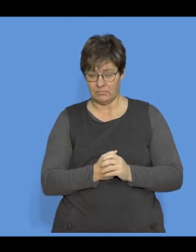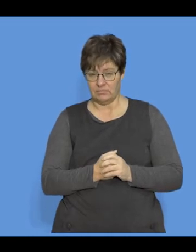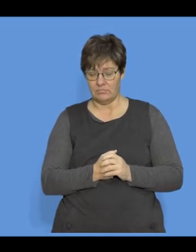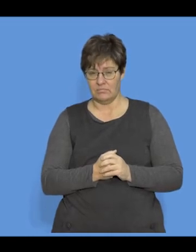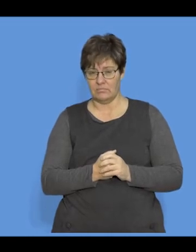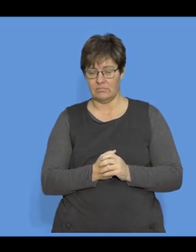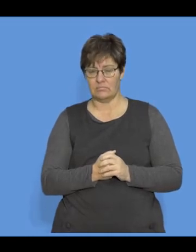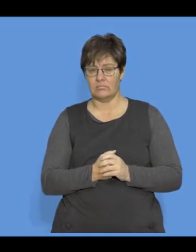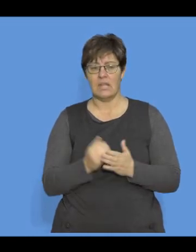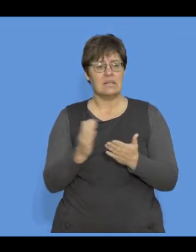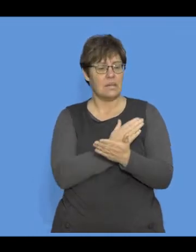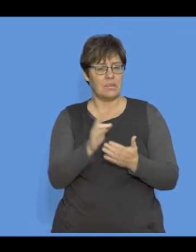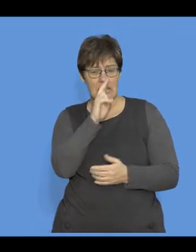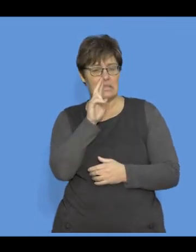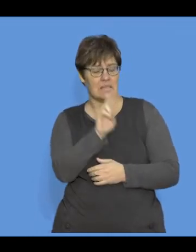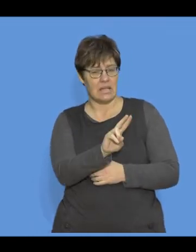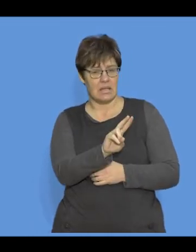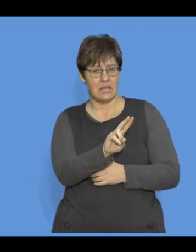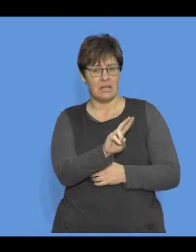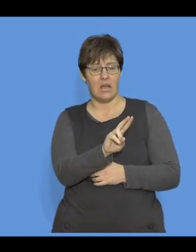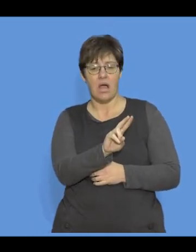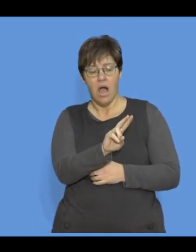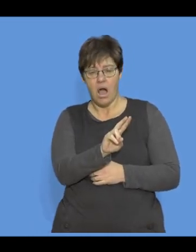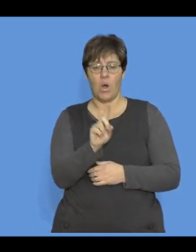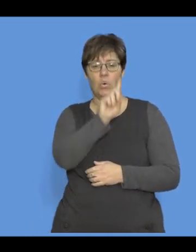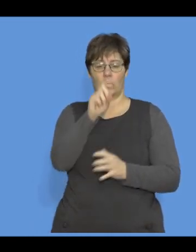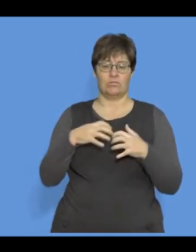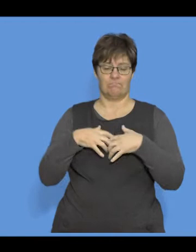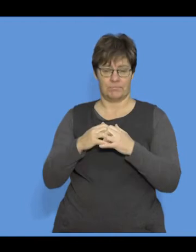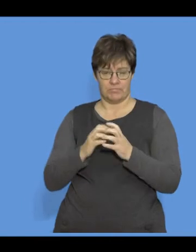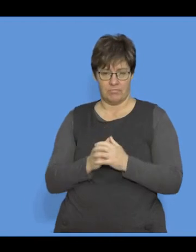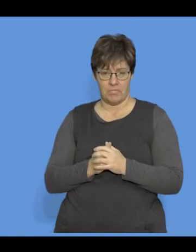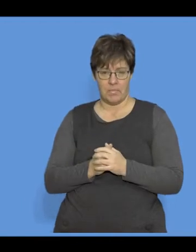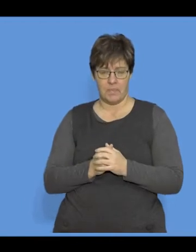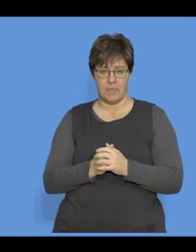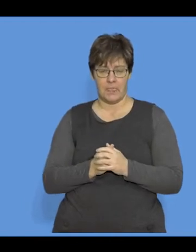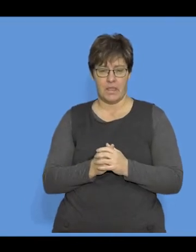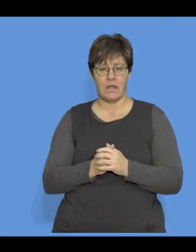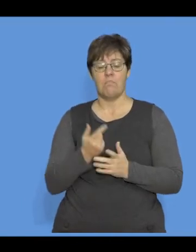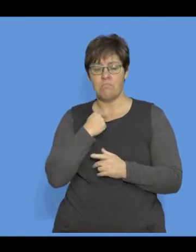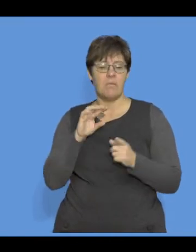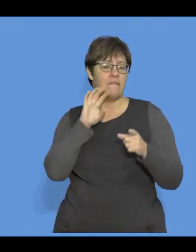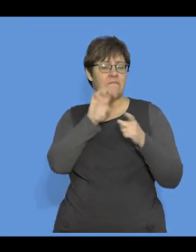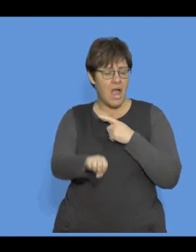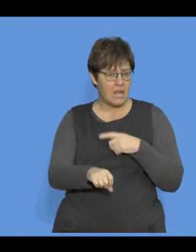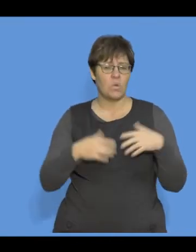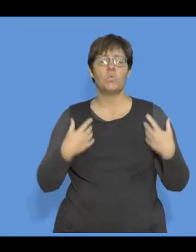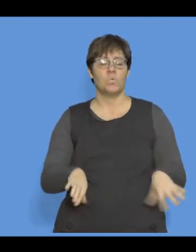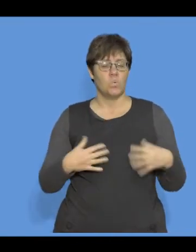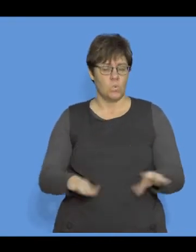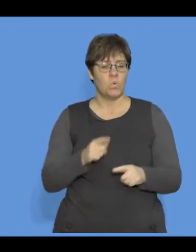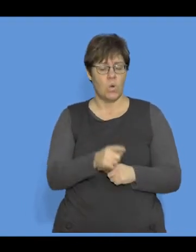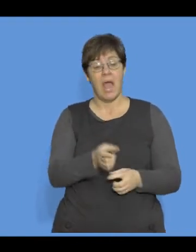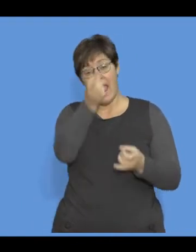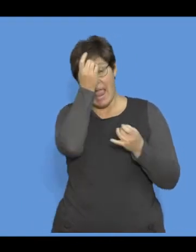Sometimes you'll see that that's asked in questions, but I find them incredibly useful to put all